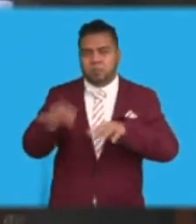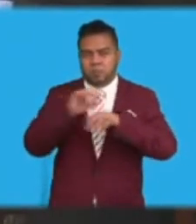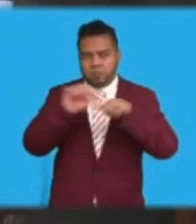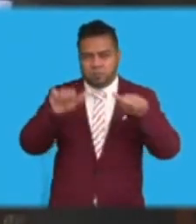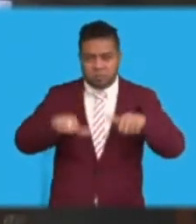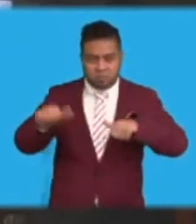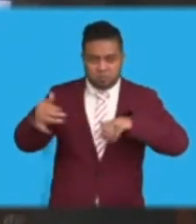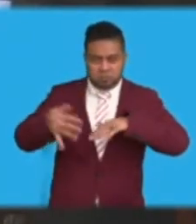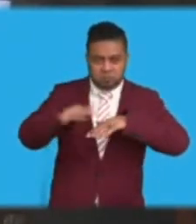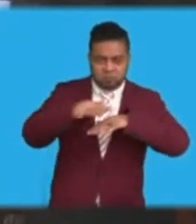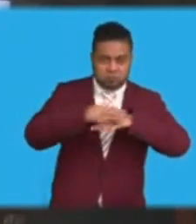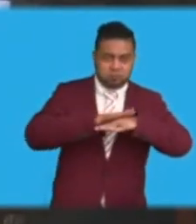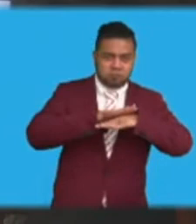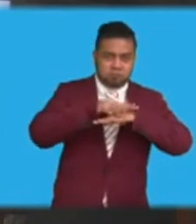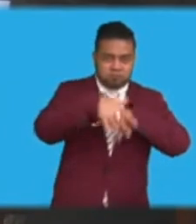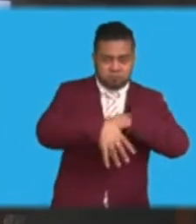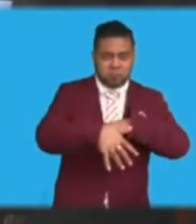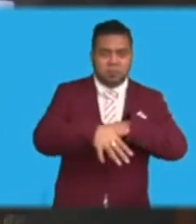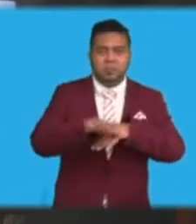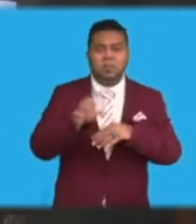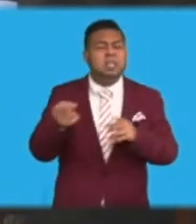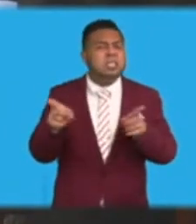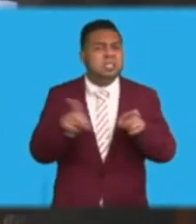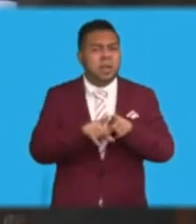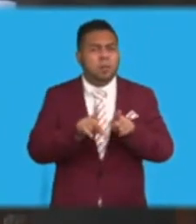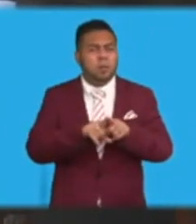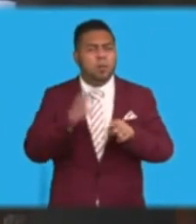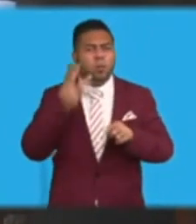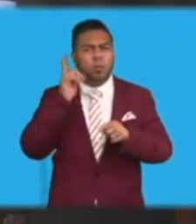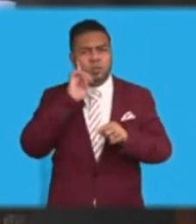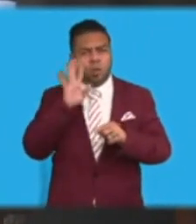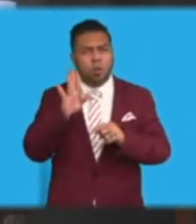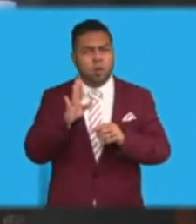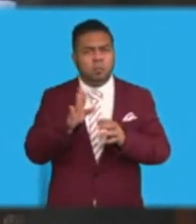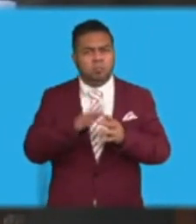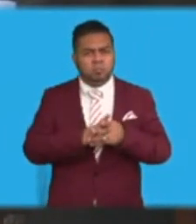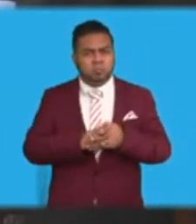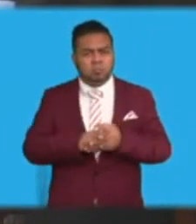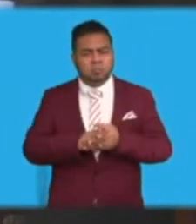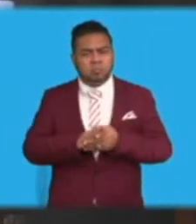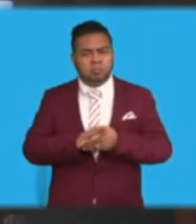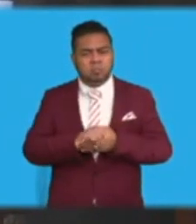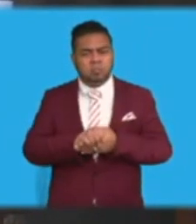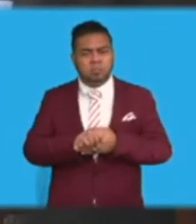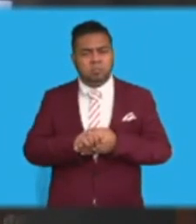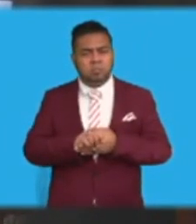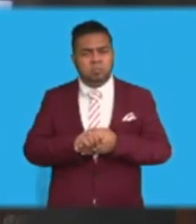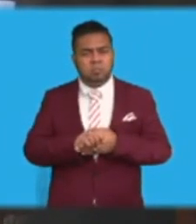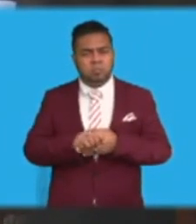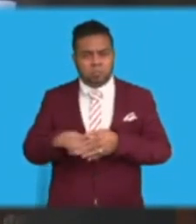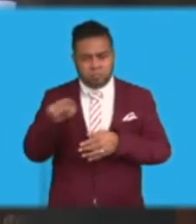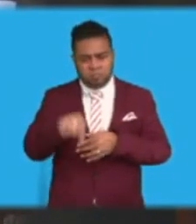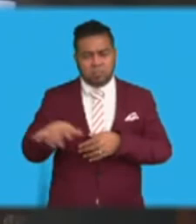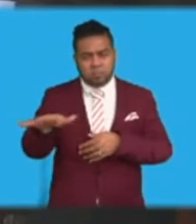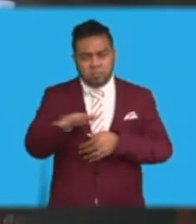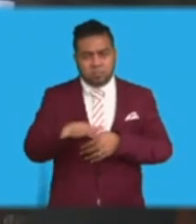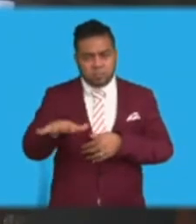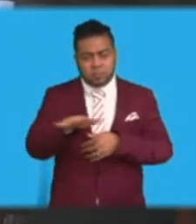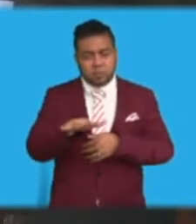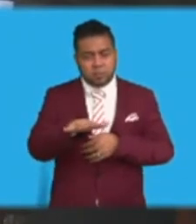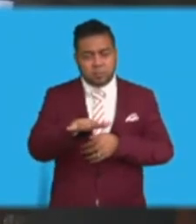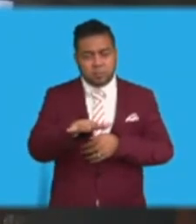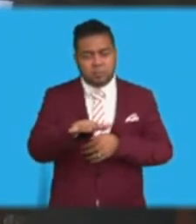something that we noted in Olo about 3 weeks ago, when we visited that area to examine the issue of